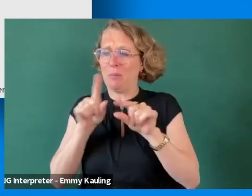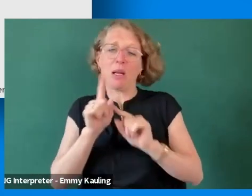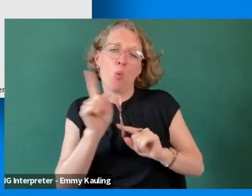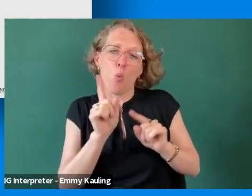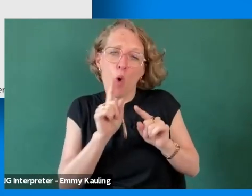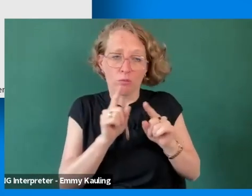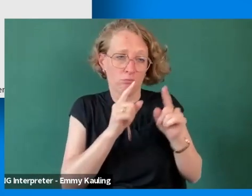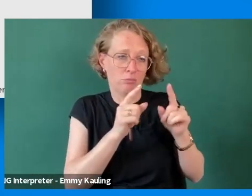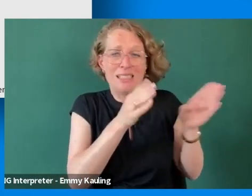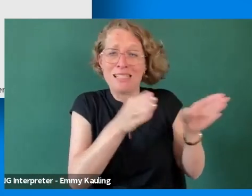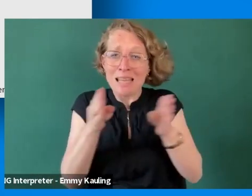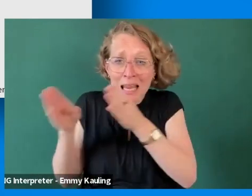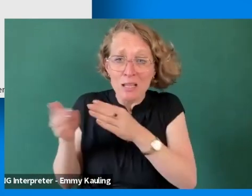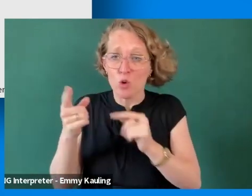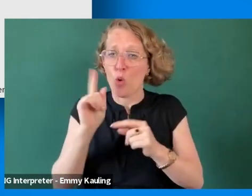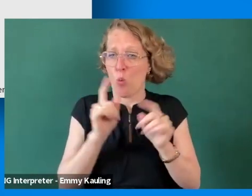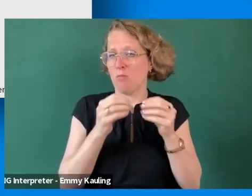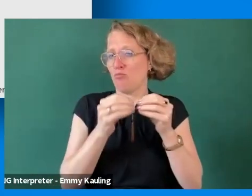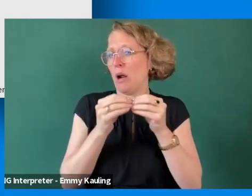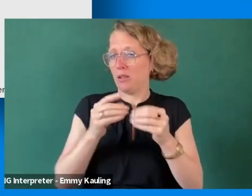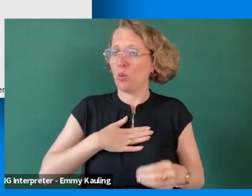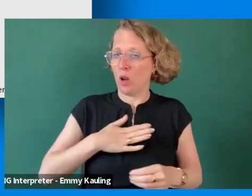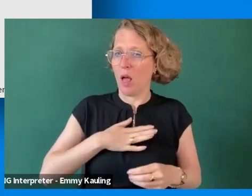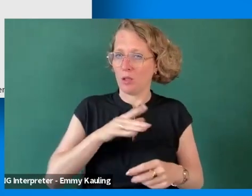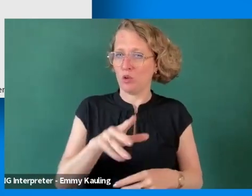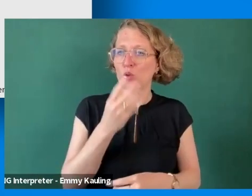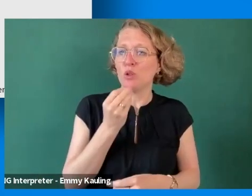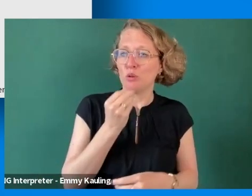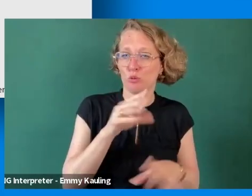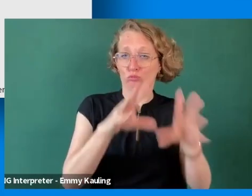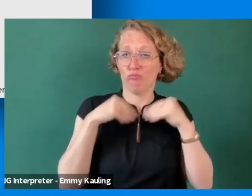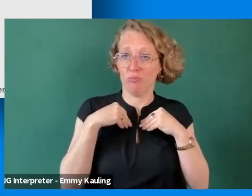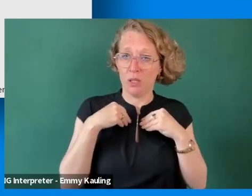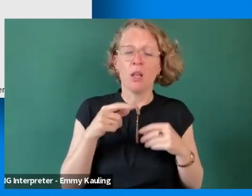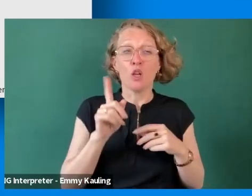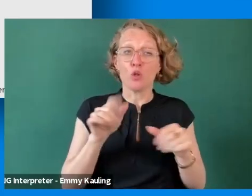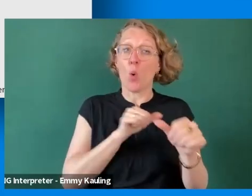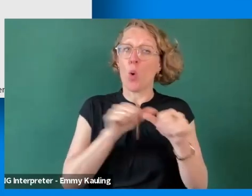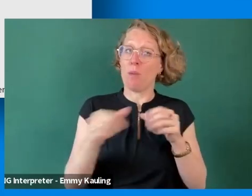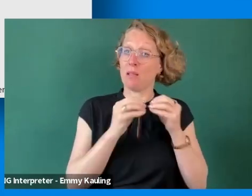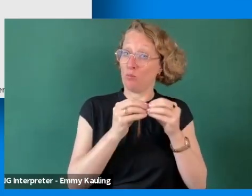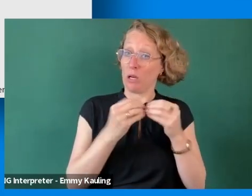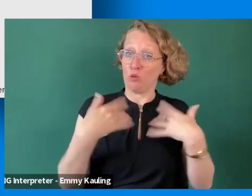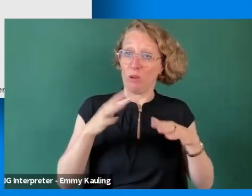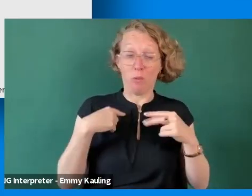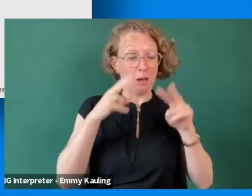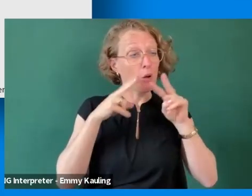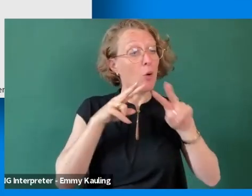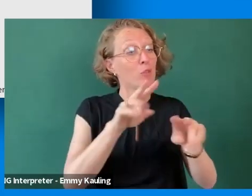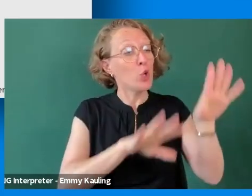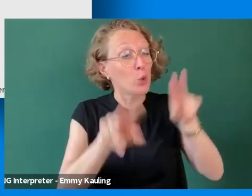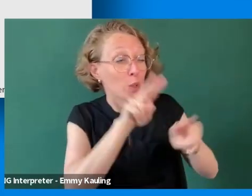stages of this model. In our view, taken as a set, they represent really best practice that we have observed from the funders we